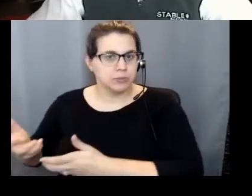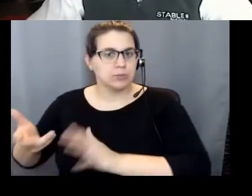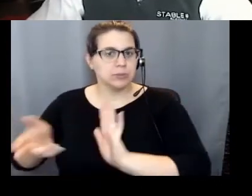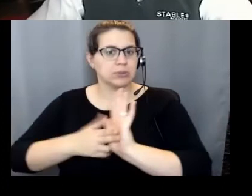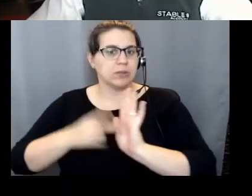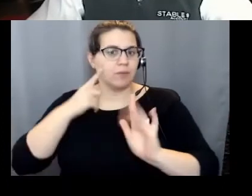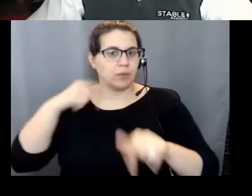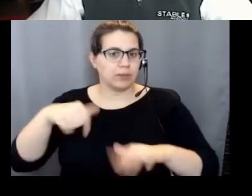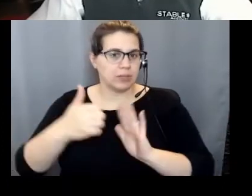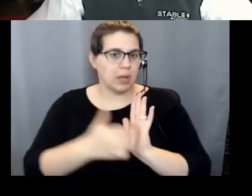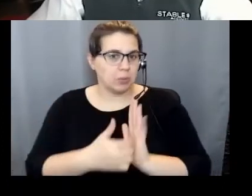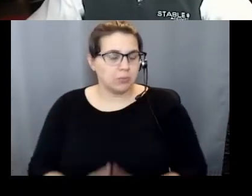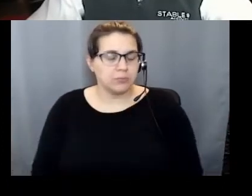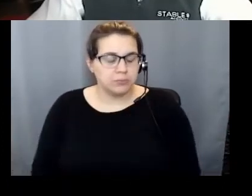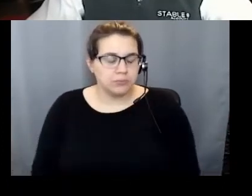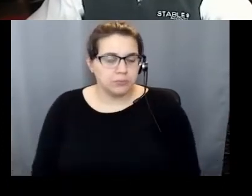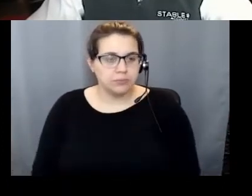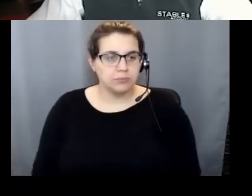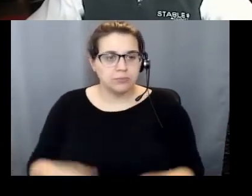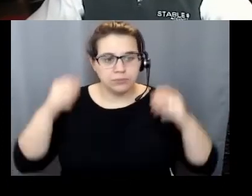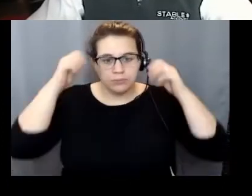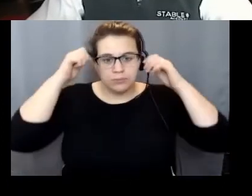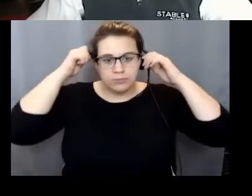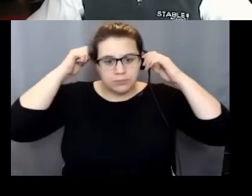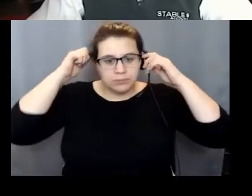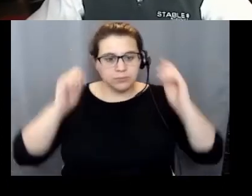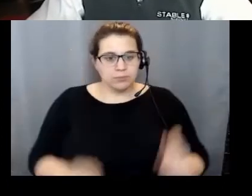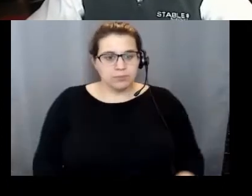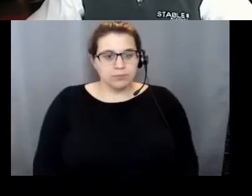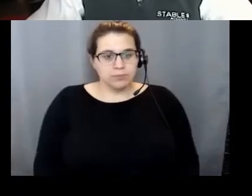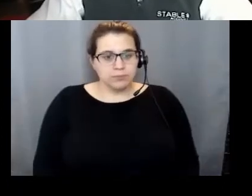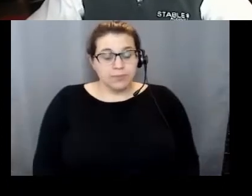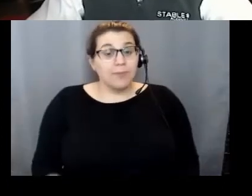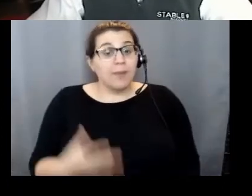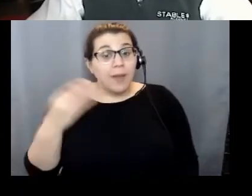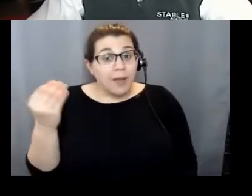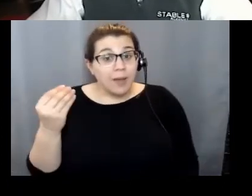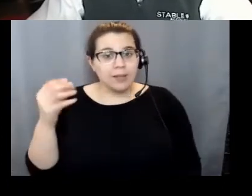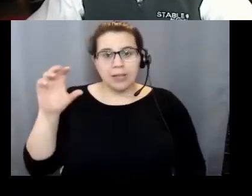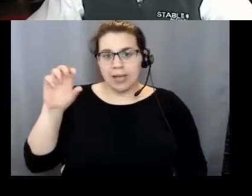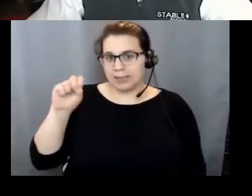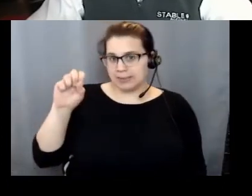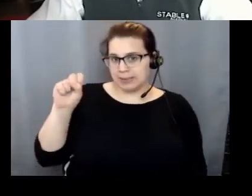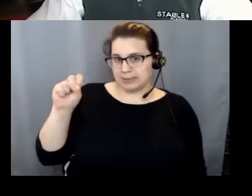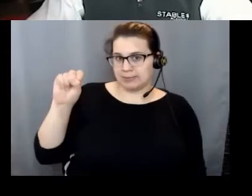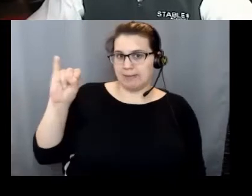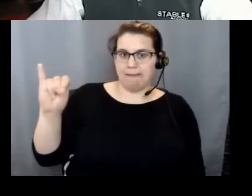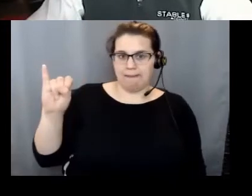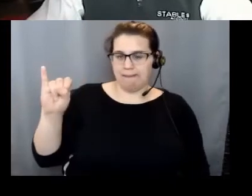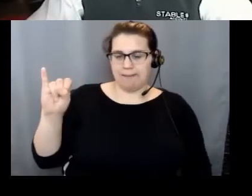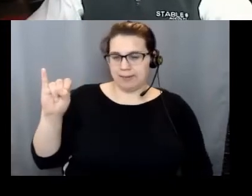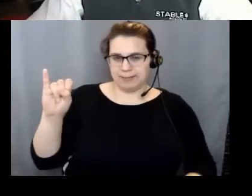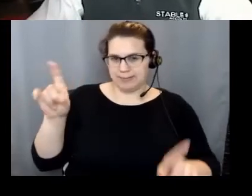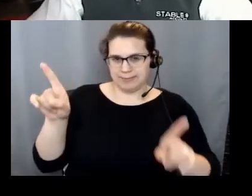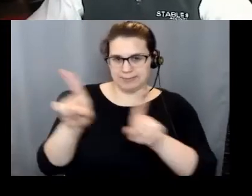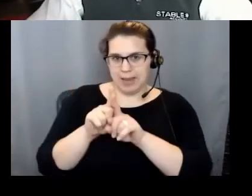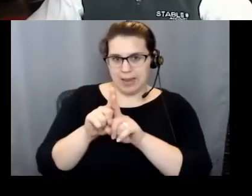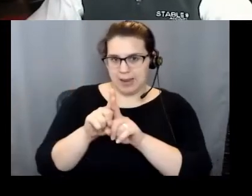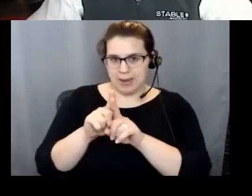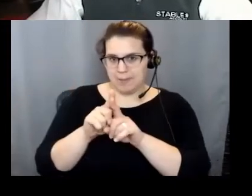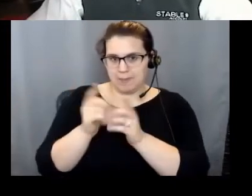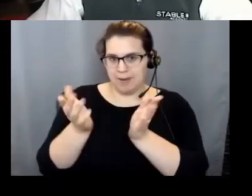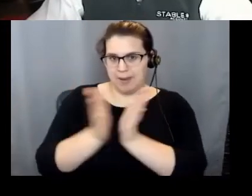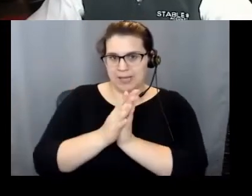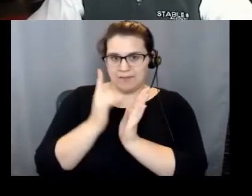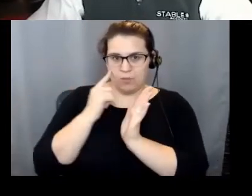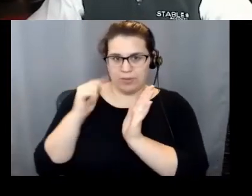these accounts. And it's something that actually the Social Security Administration also asks for because we send reports